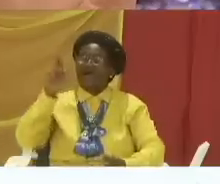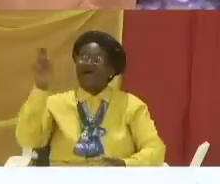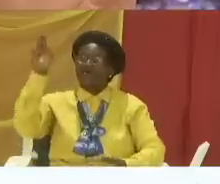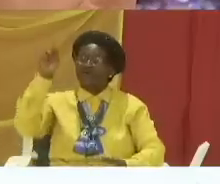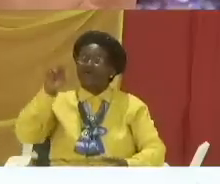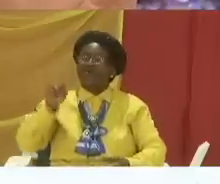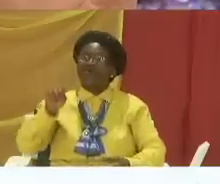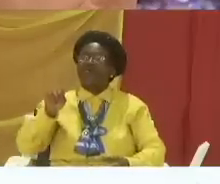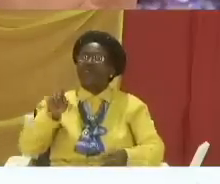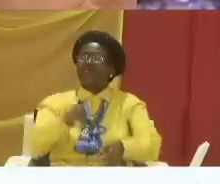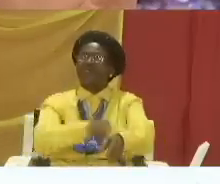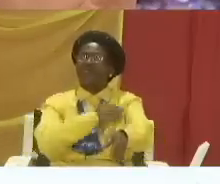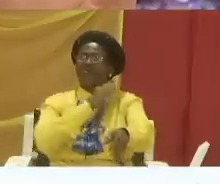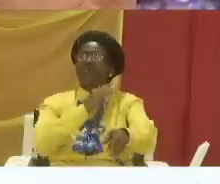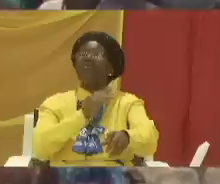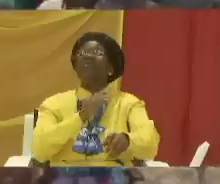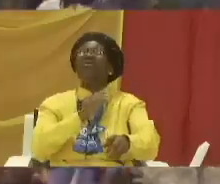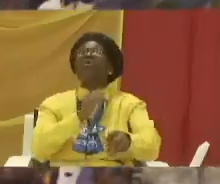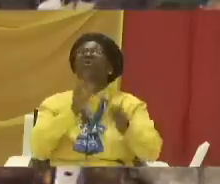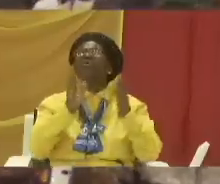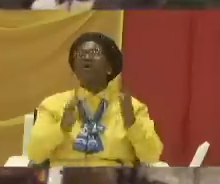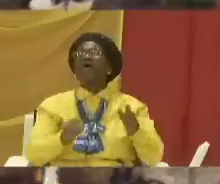they come back to life now.